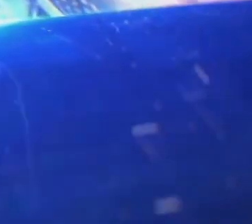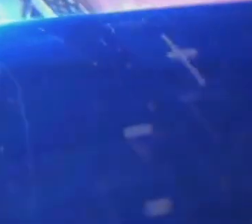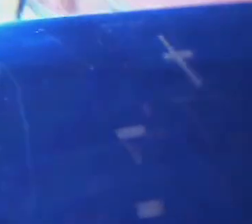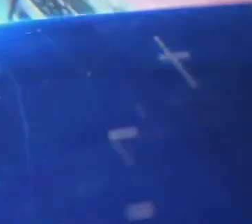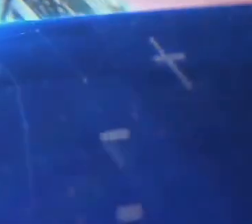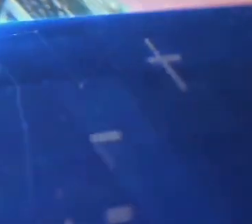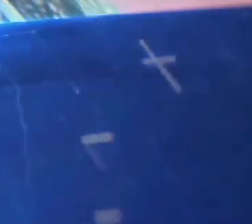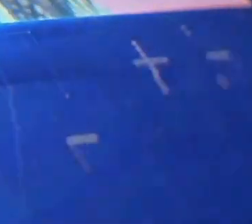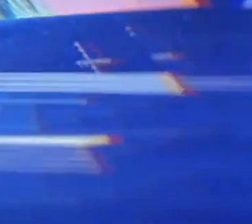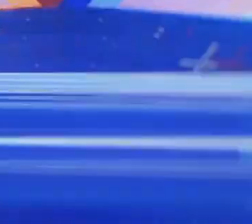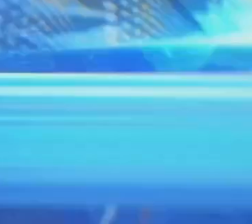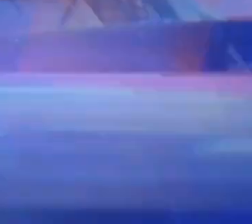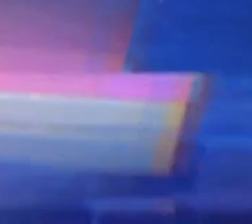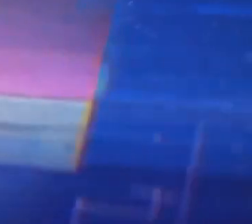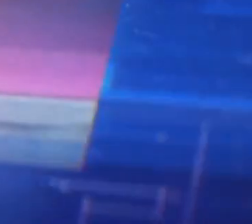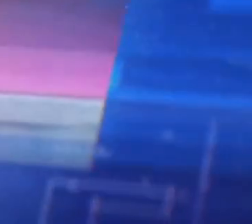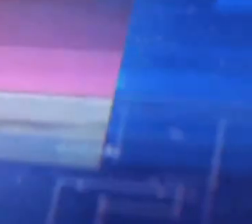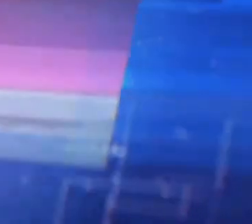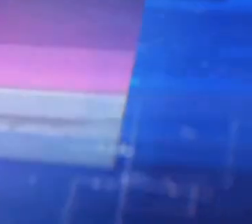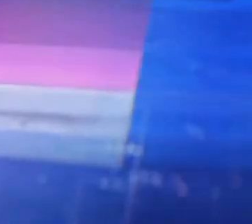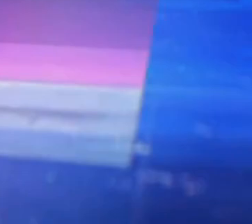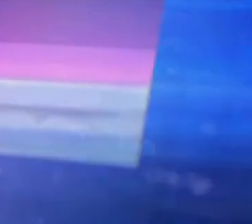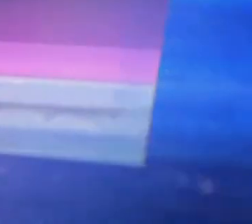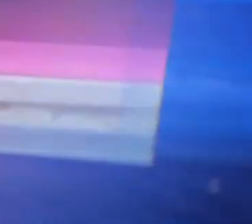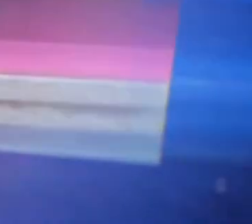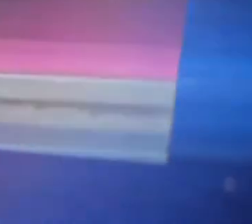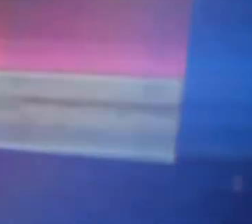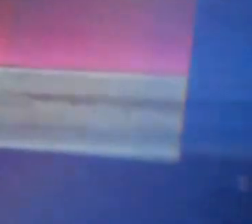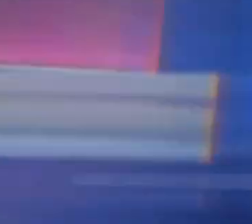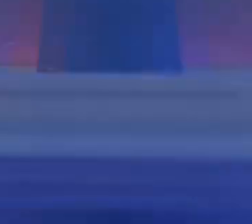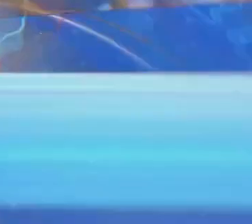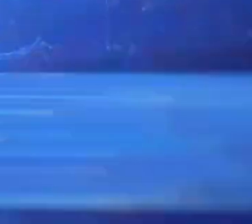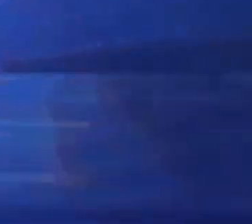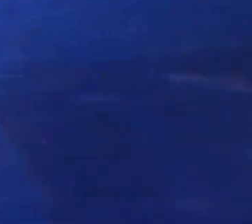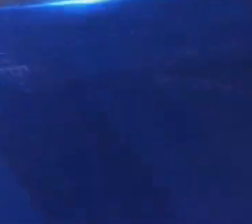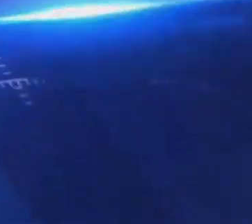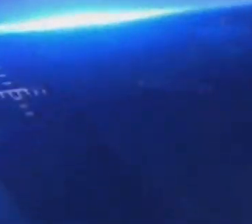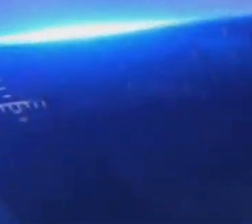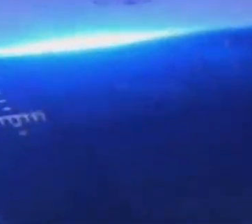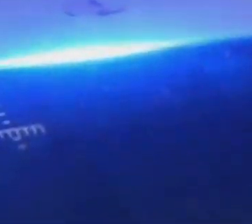Asante.